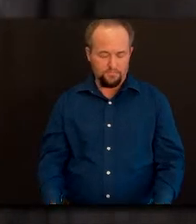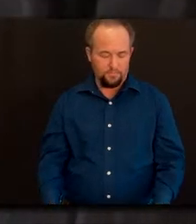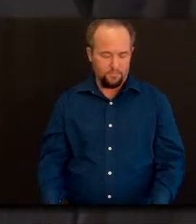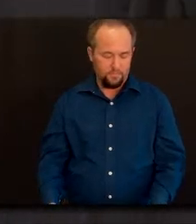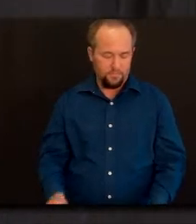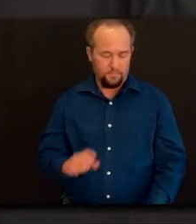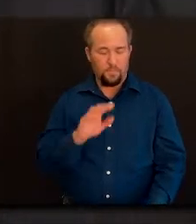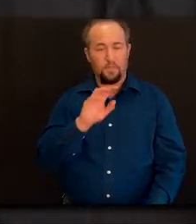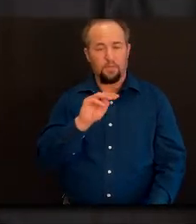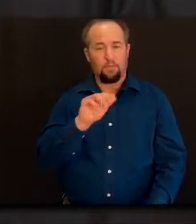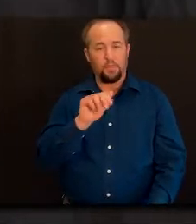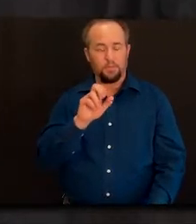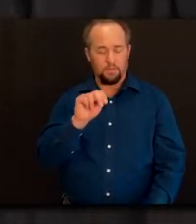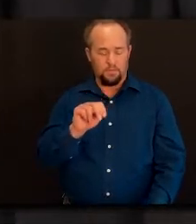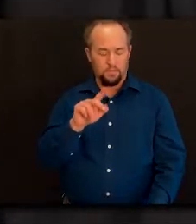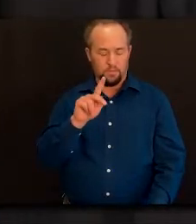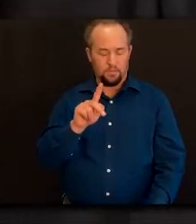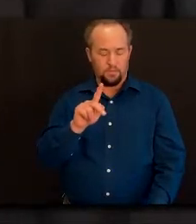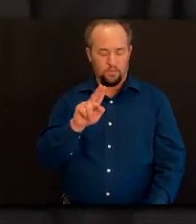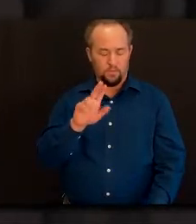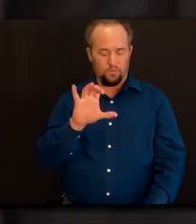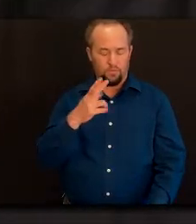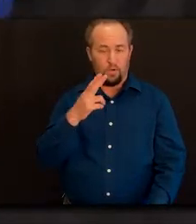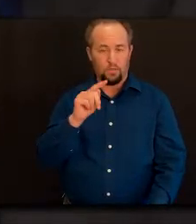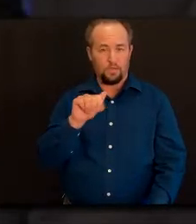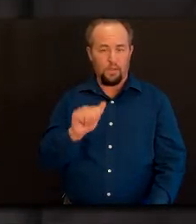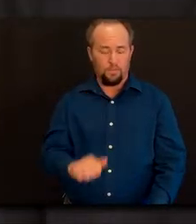Mason Gregory Cookta.